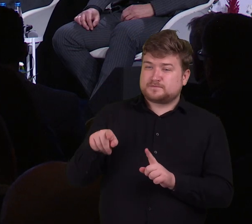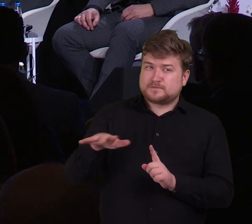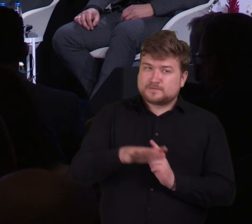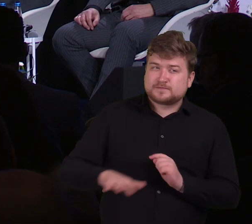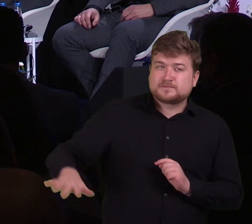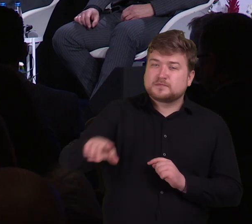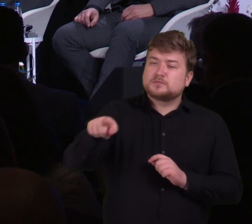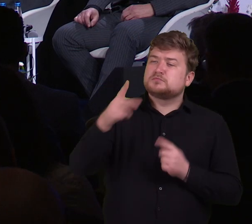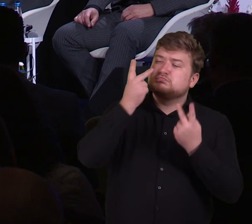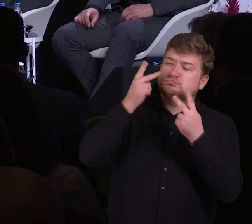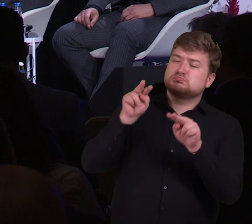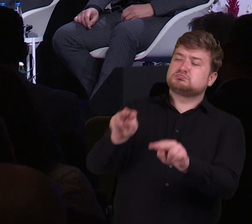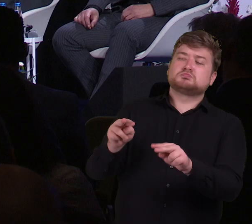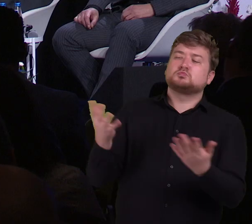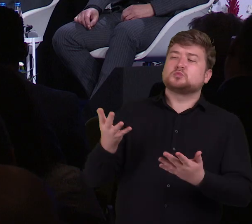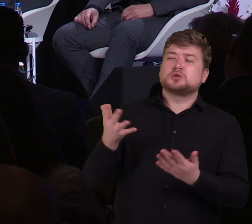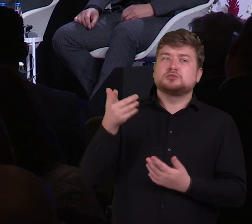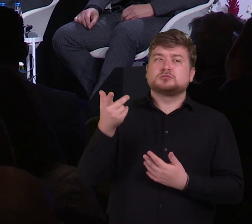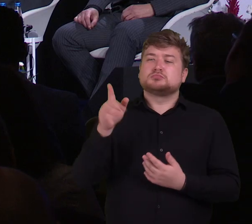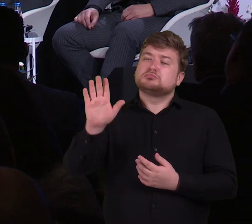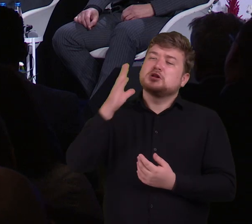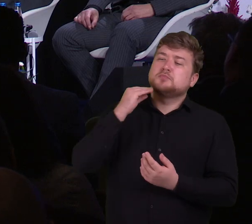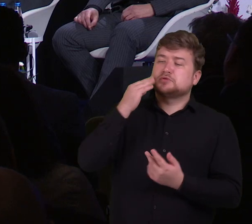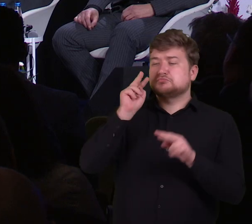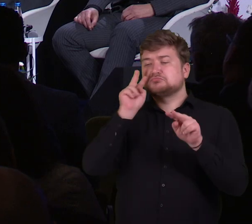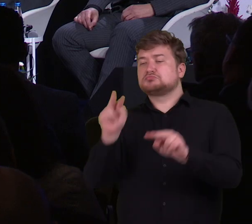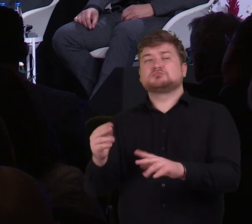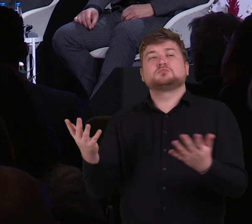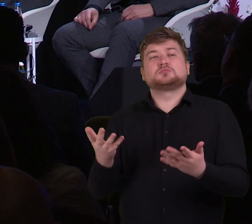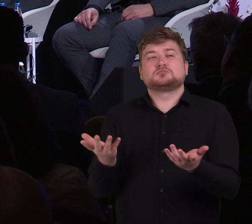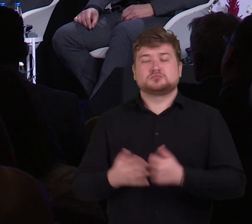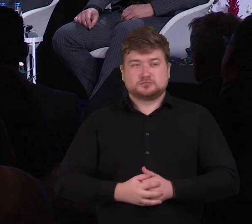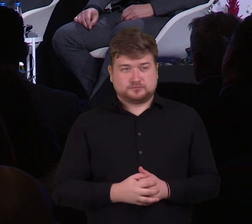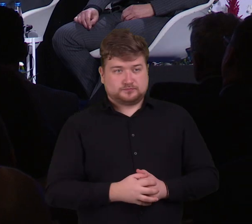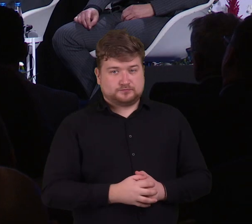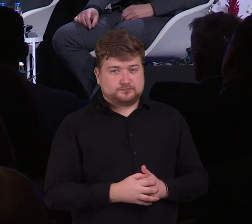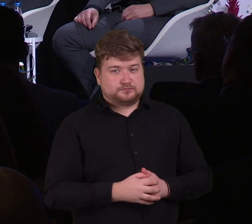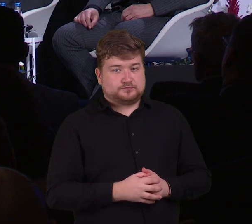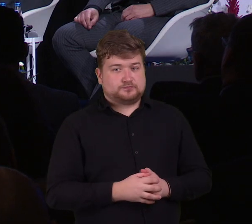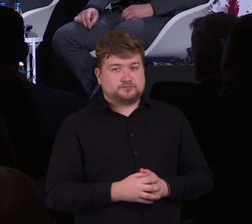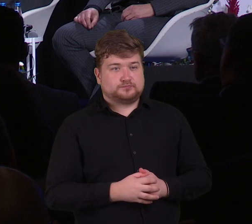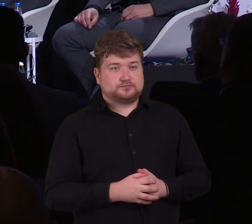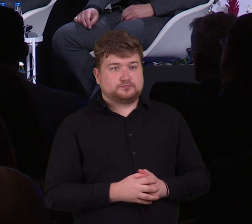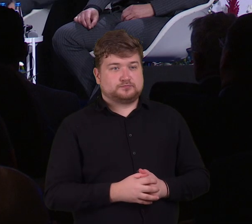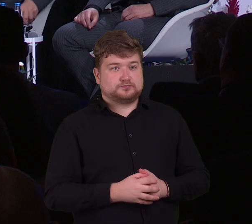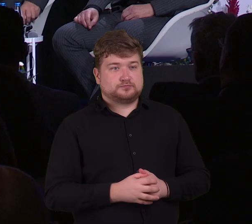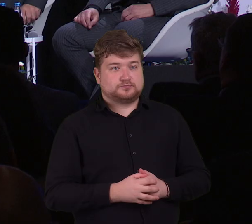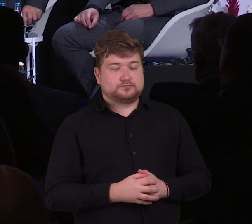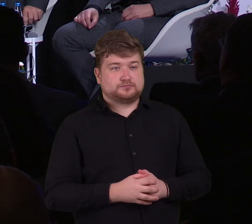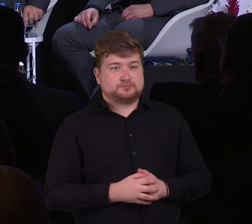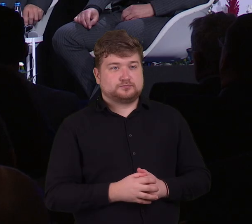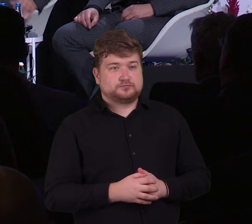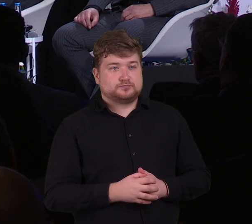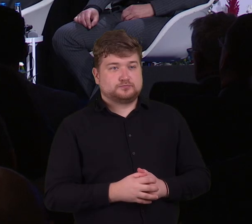happen, and how you cope with challenges in Celje and the region? Okay, thank you for the invitation and warm